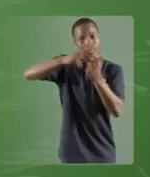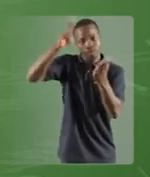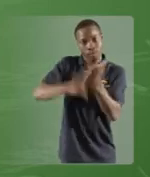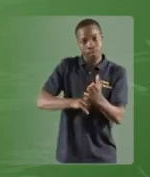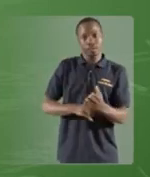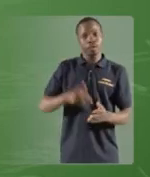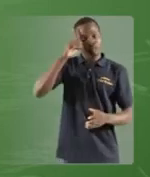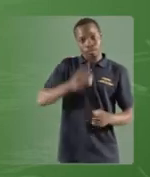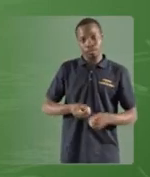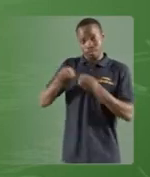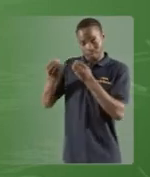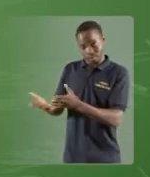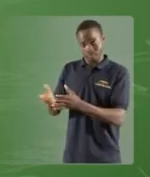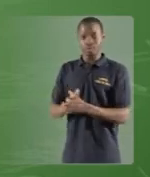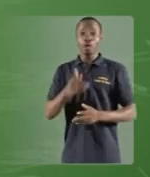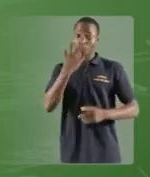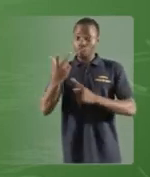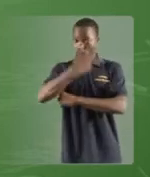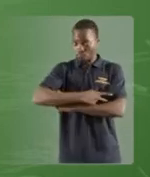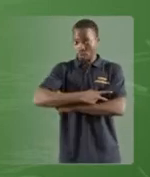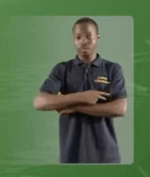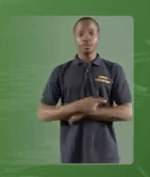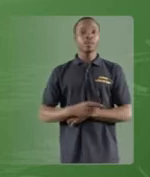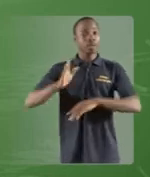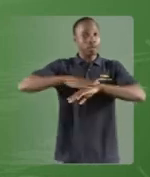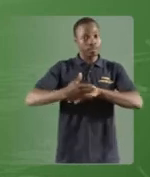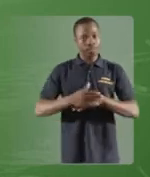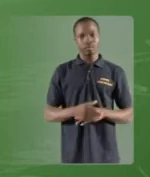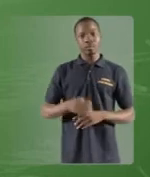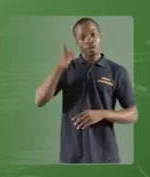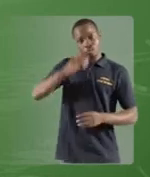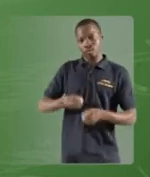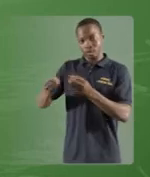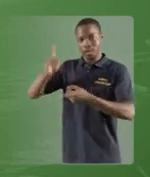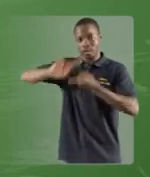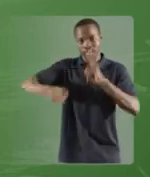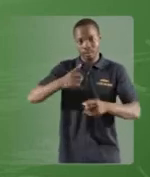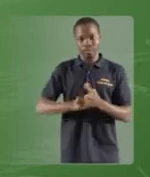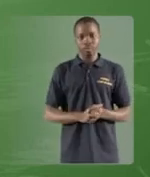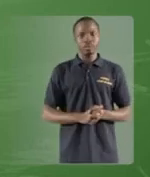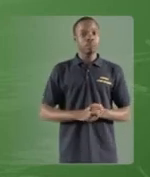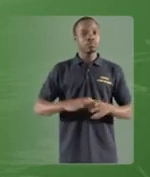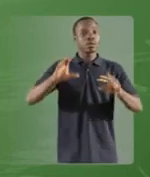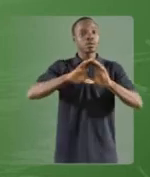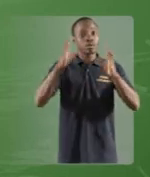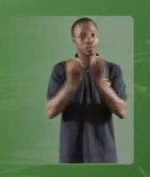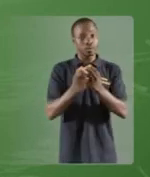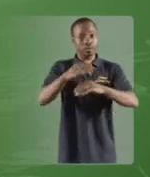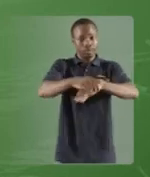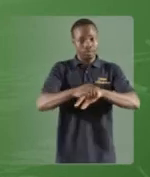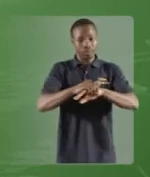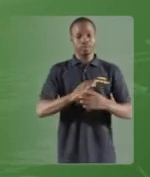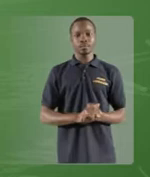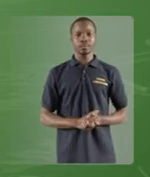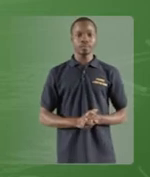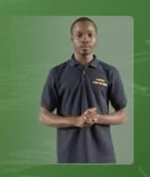few days later, okay, what you did there to your friends of the English club. So you will have to do it in